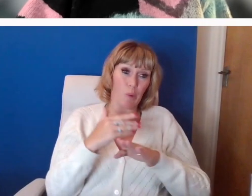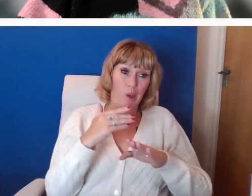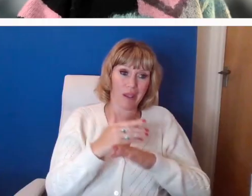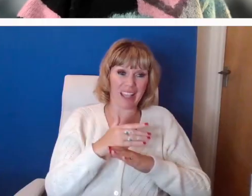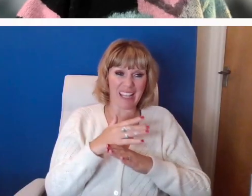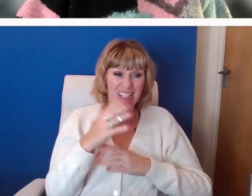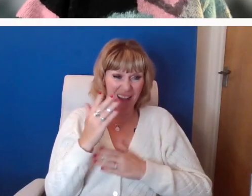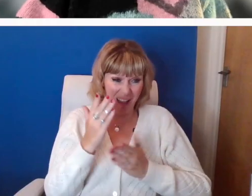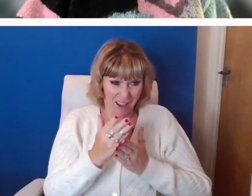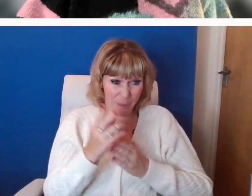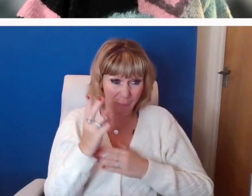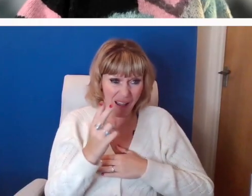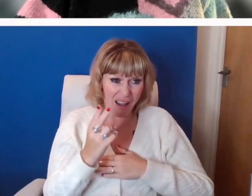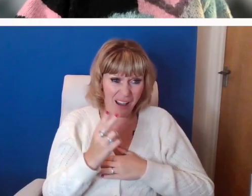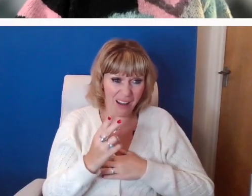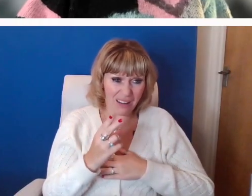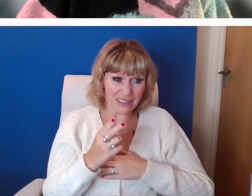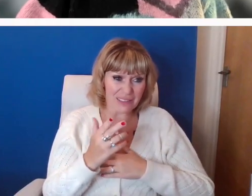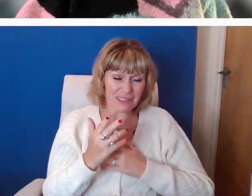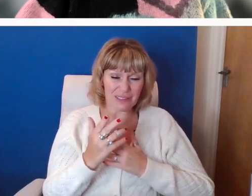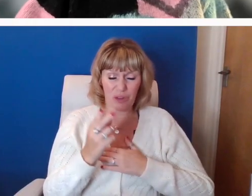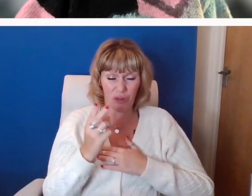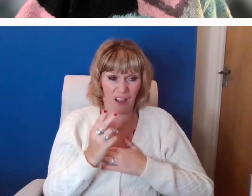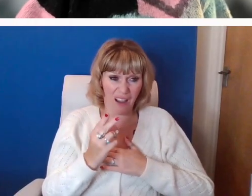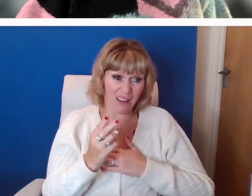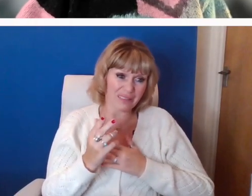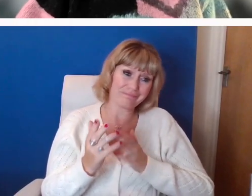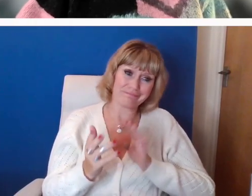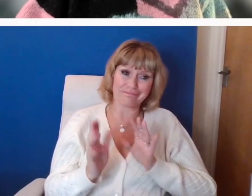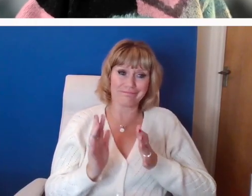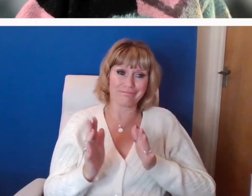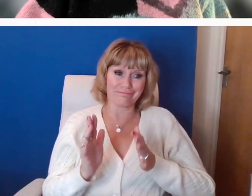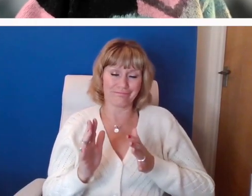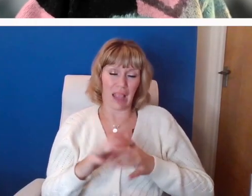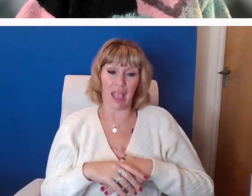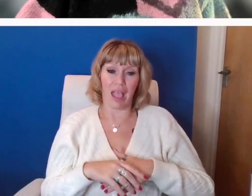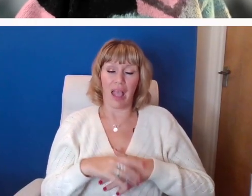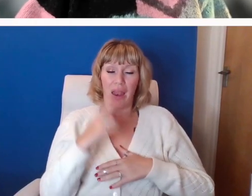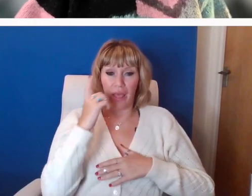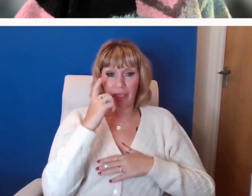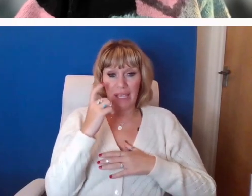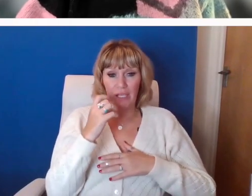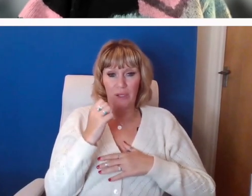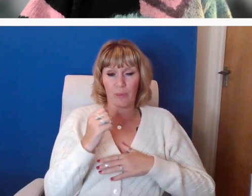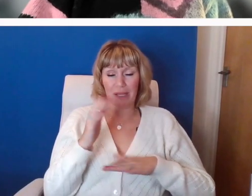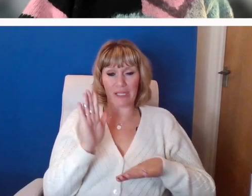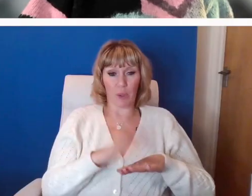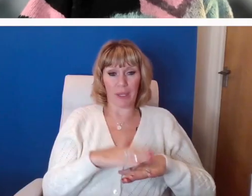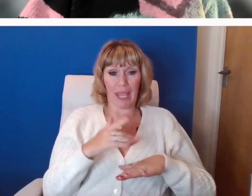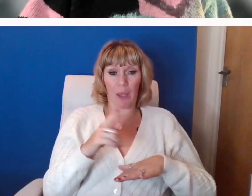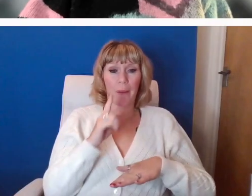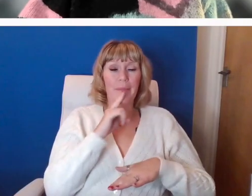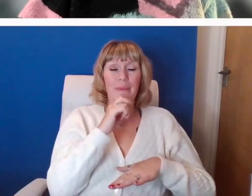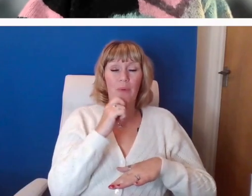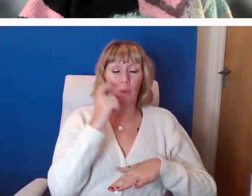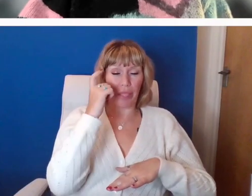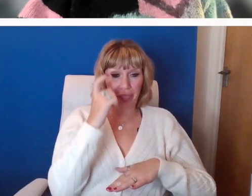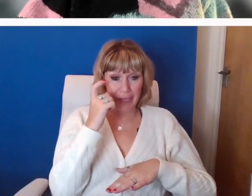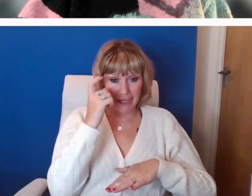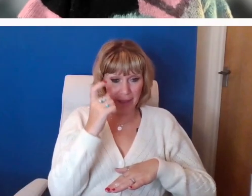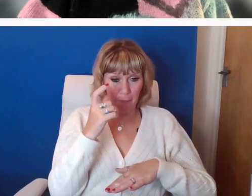art? Is it craft? I think the embroidery pieces that we have here tonight, apart from the fact we don't care what other people think, show